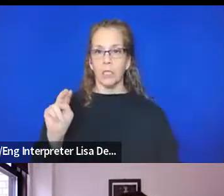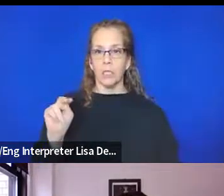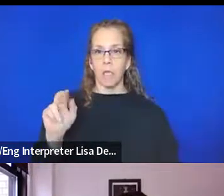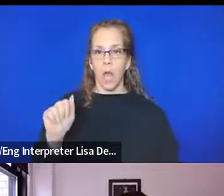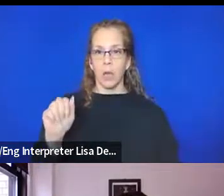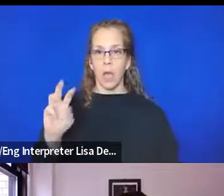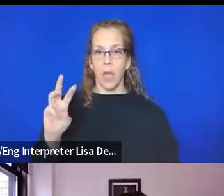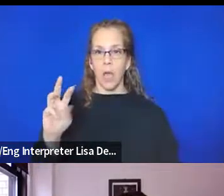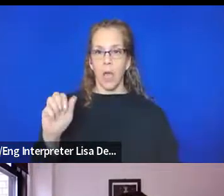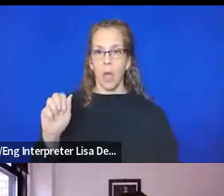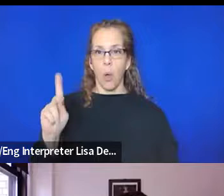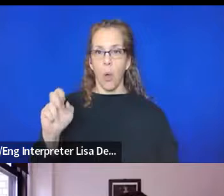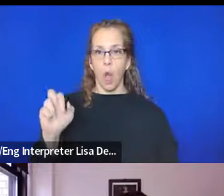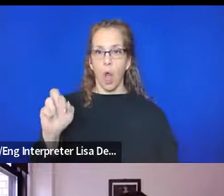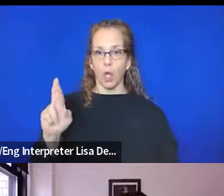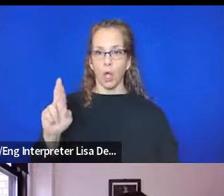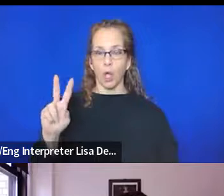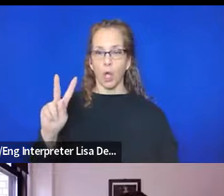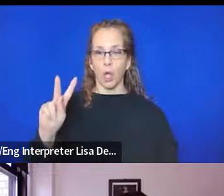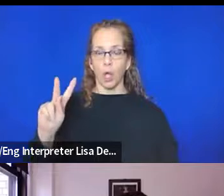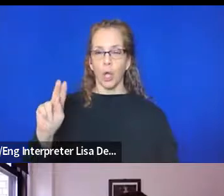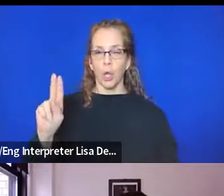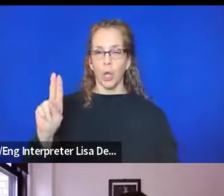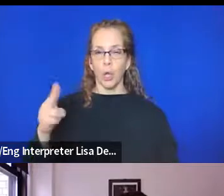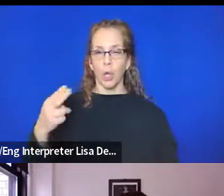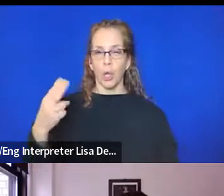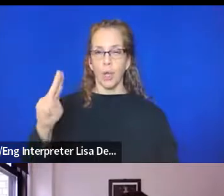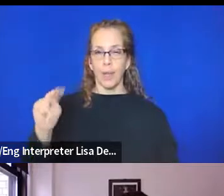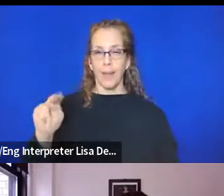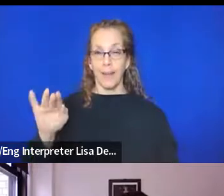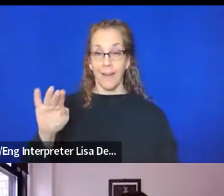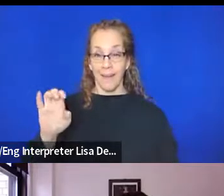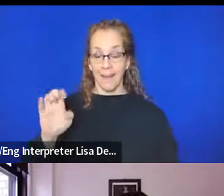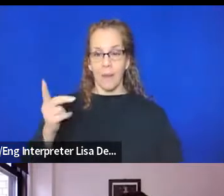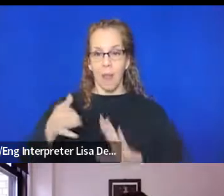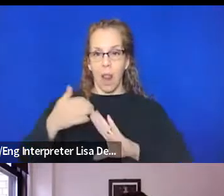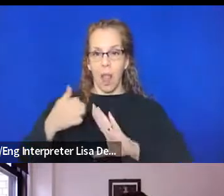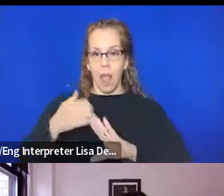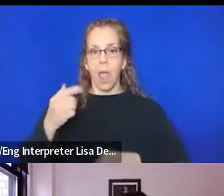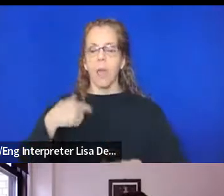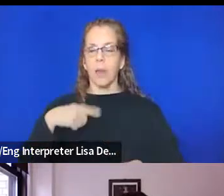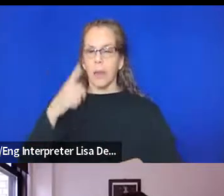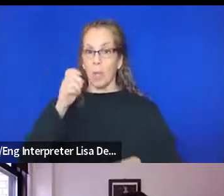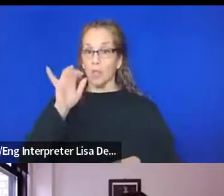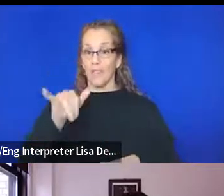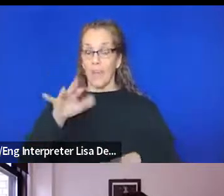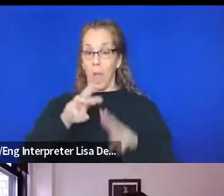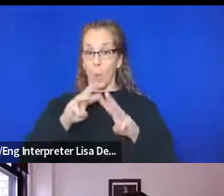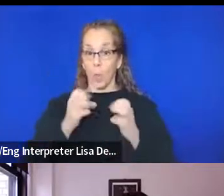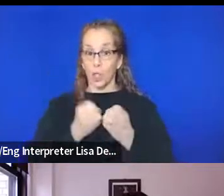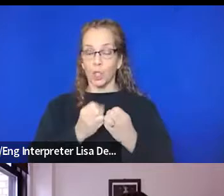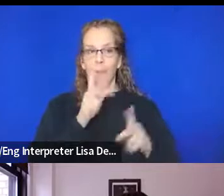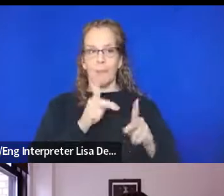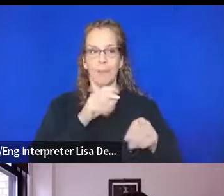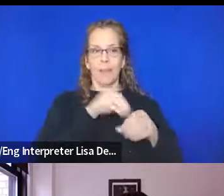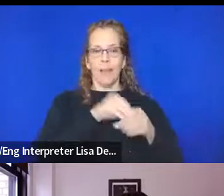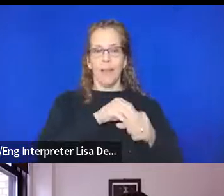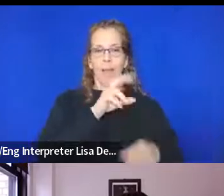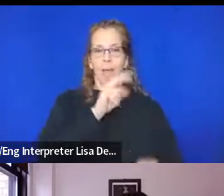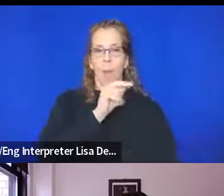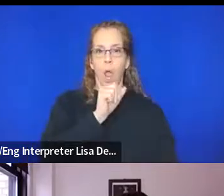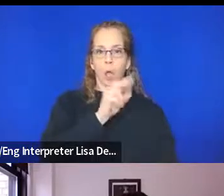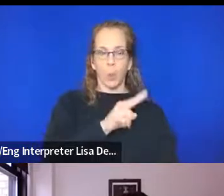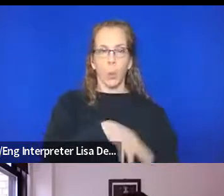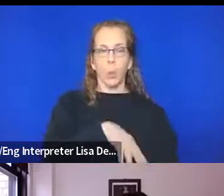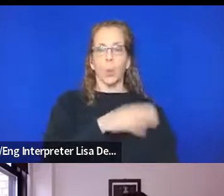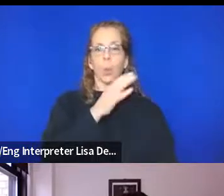led. And because of that, I emailed people at NYU and people on the city council, especially people